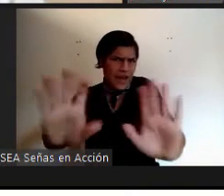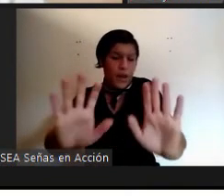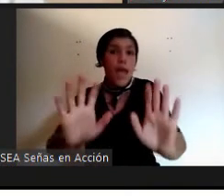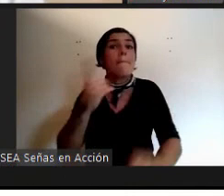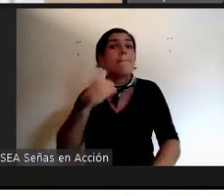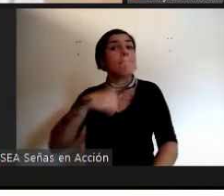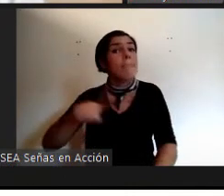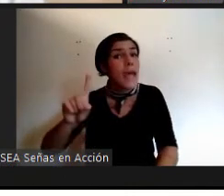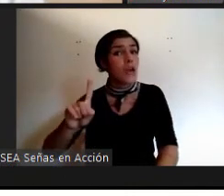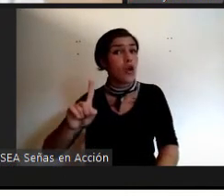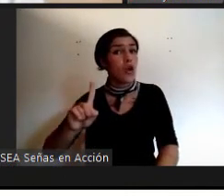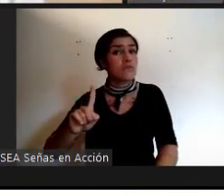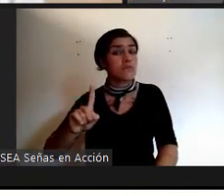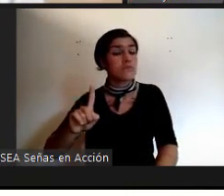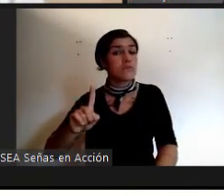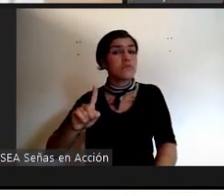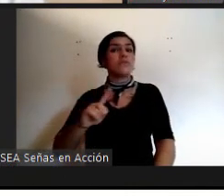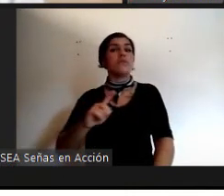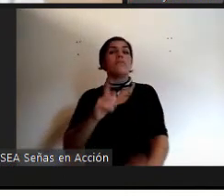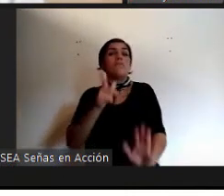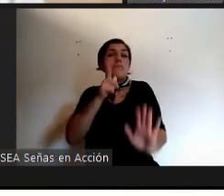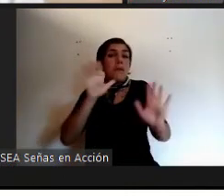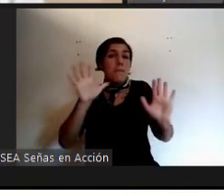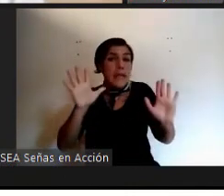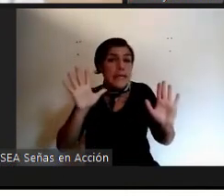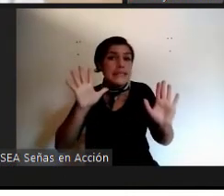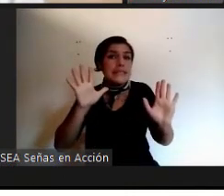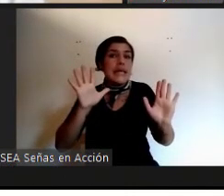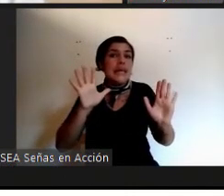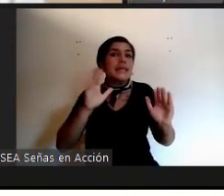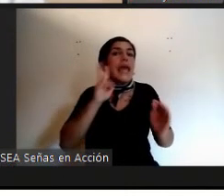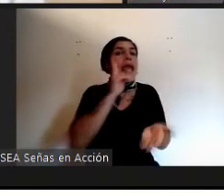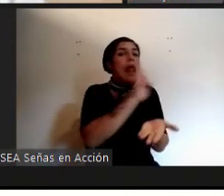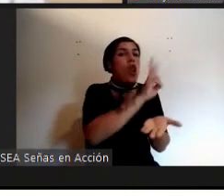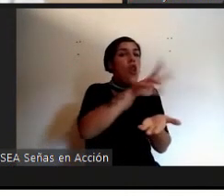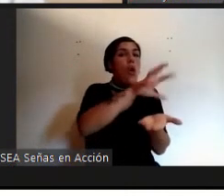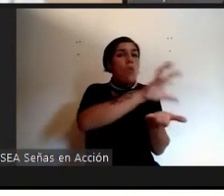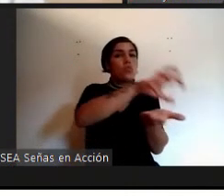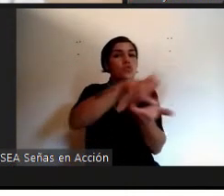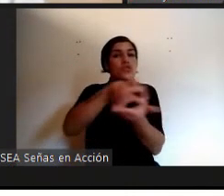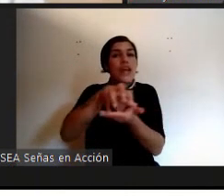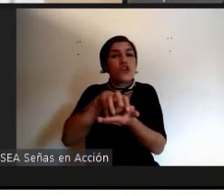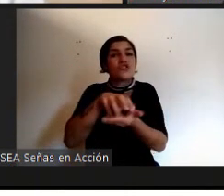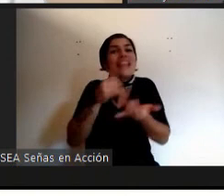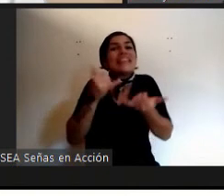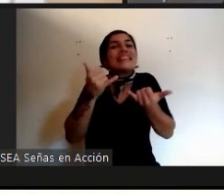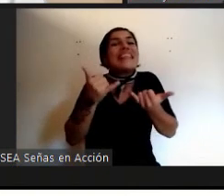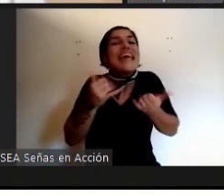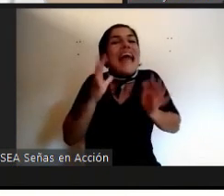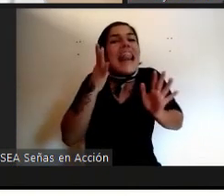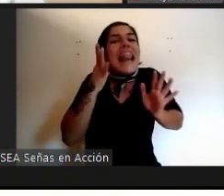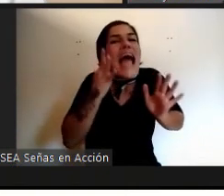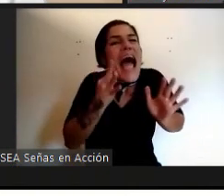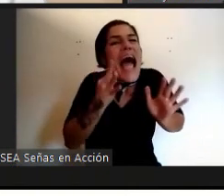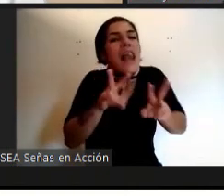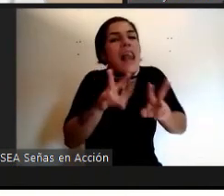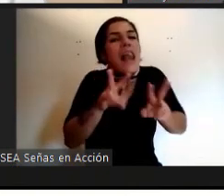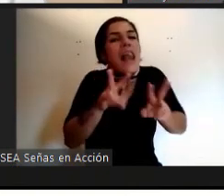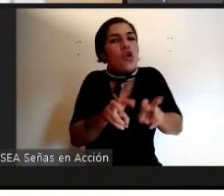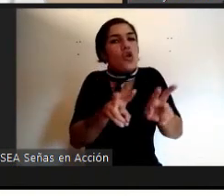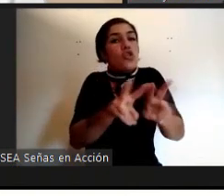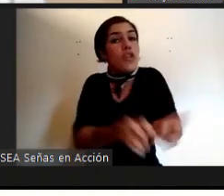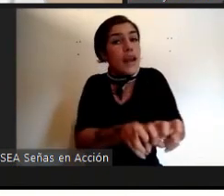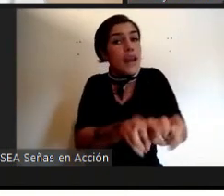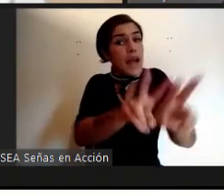will encourage on a meritocratic manner that the museum will generate that interest or